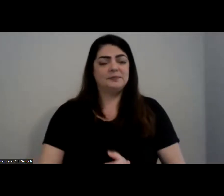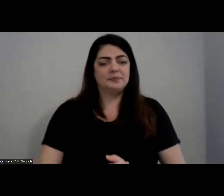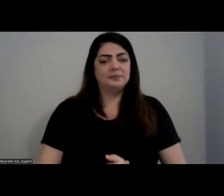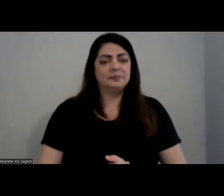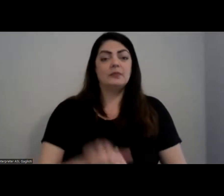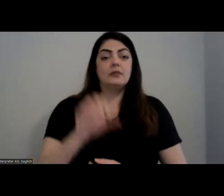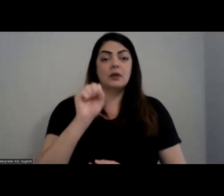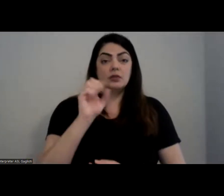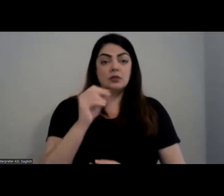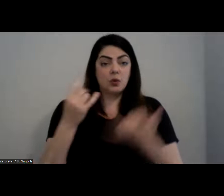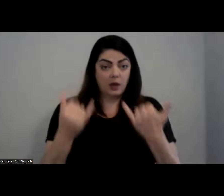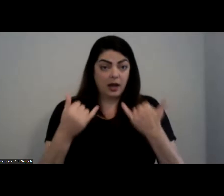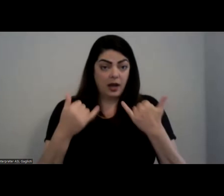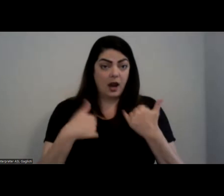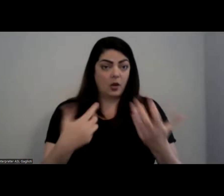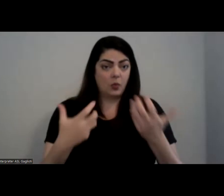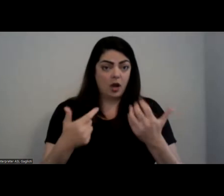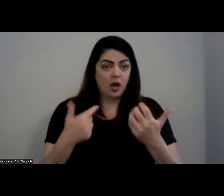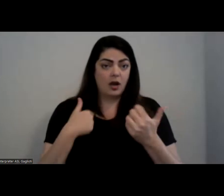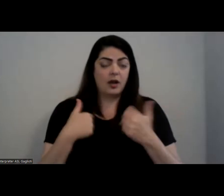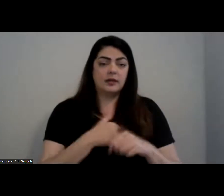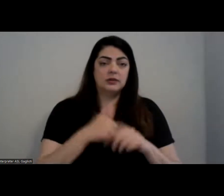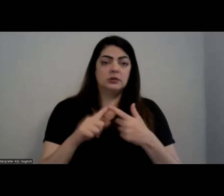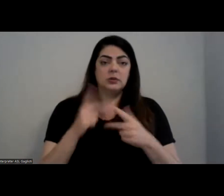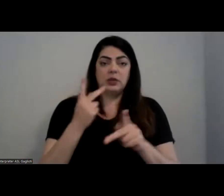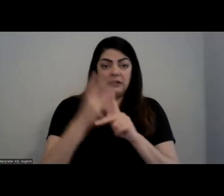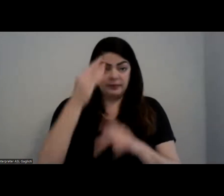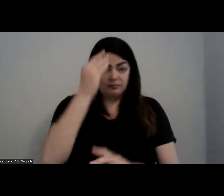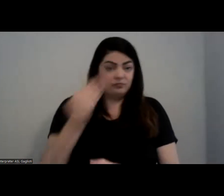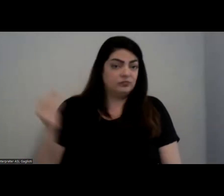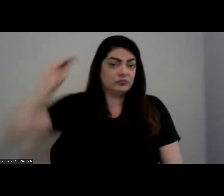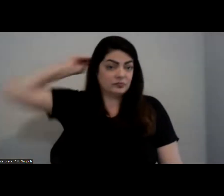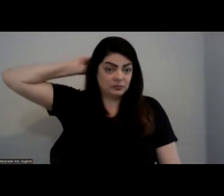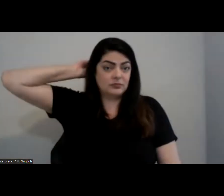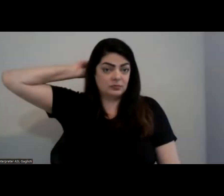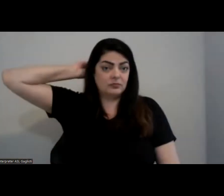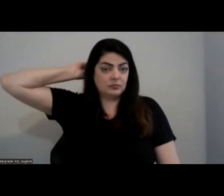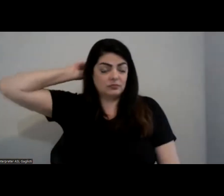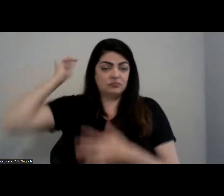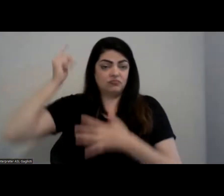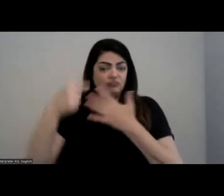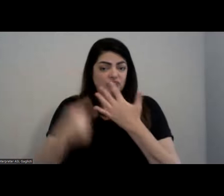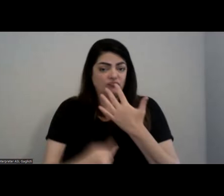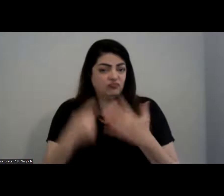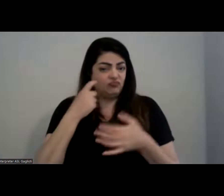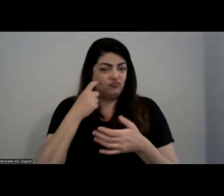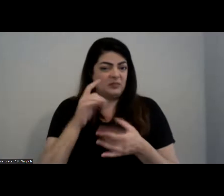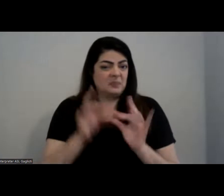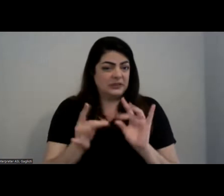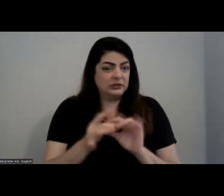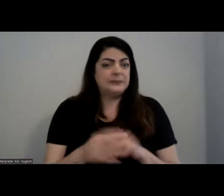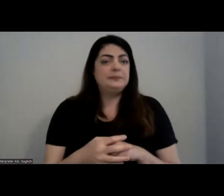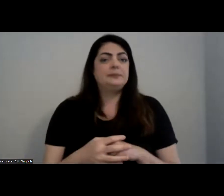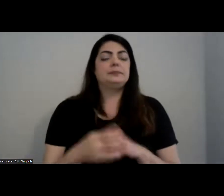So now I want us to keep all that in mind, right? So I'm going to move to this,